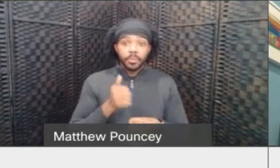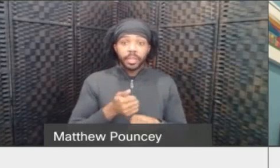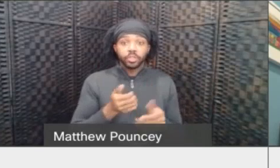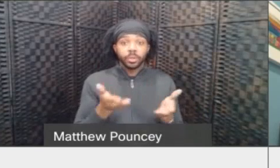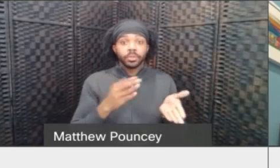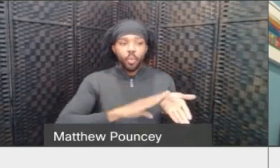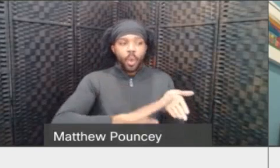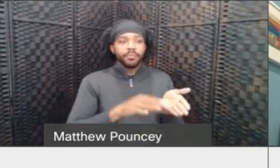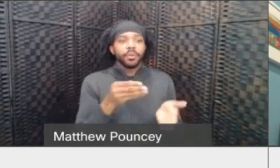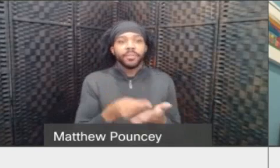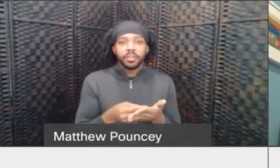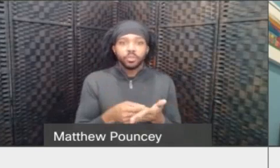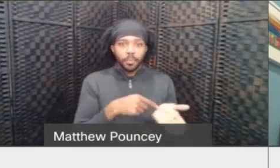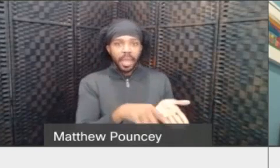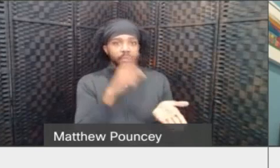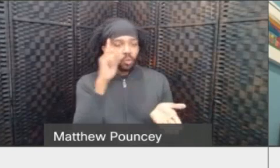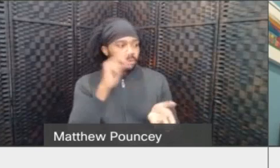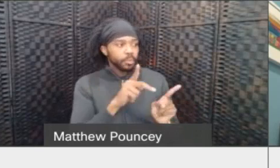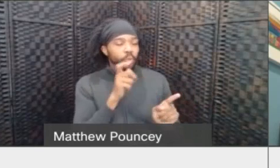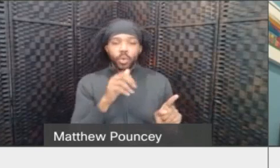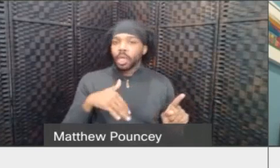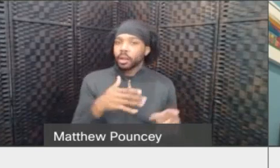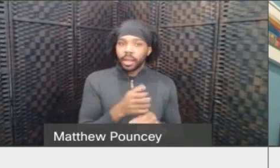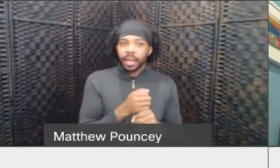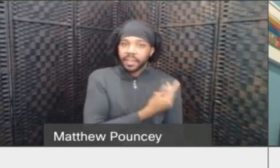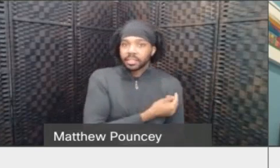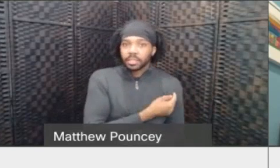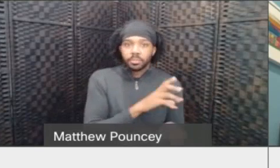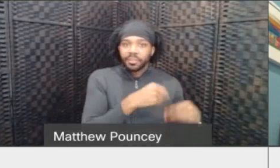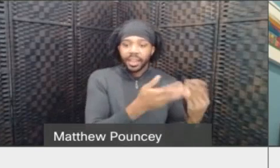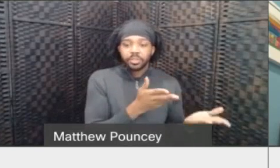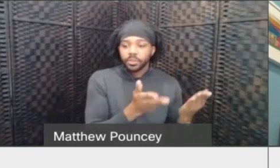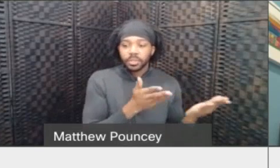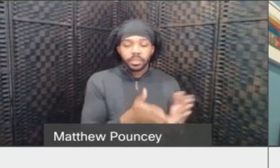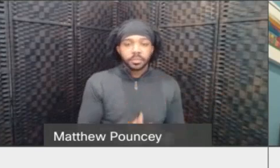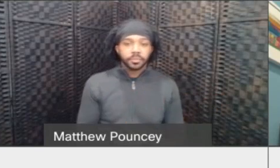funds to pay for people who are not vaccinated to provide services for folks.